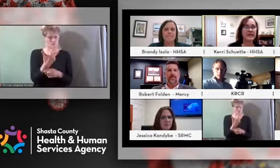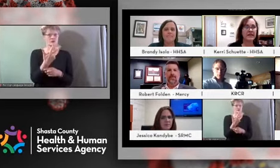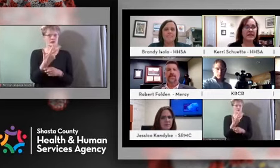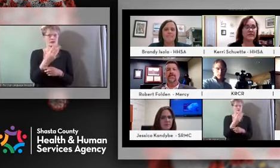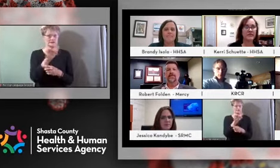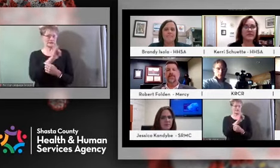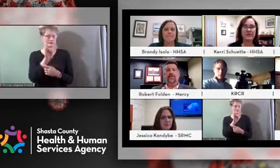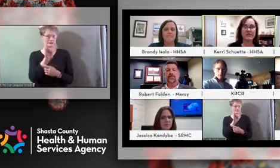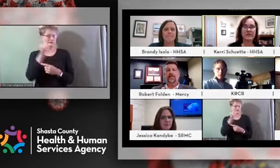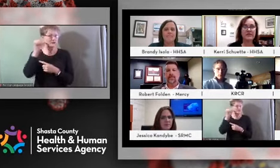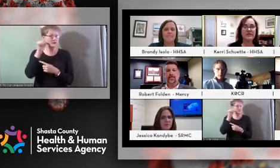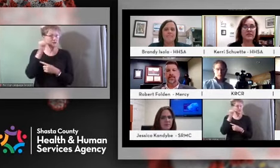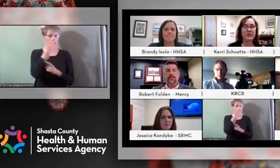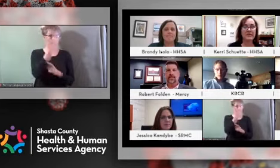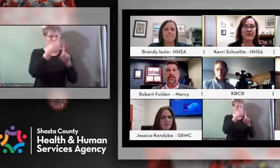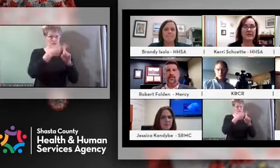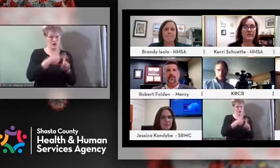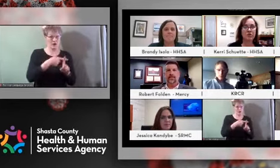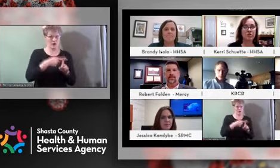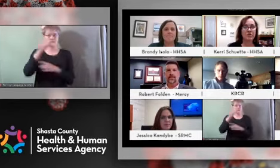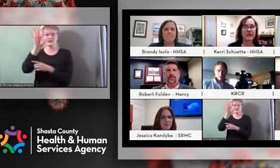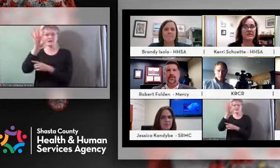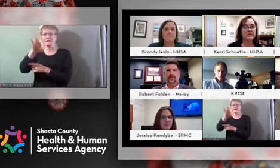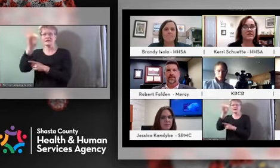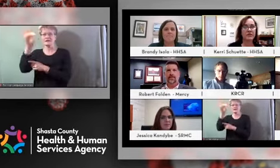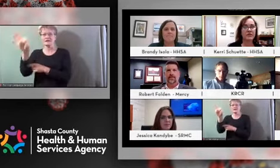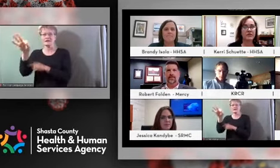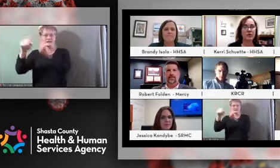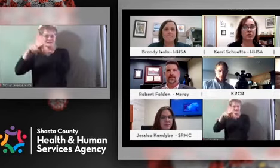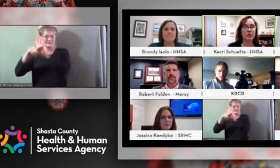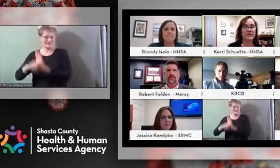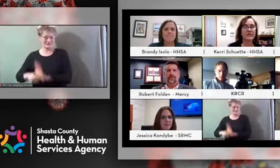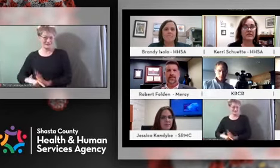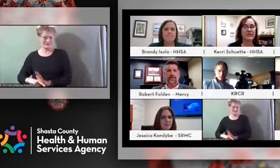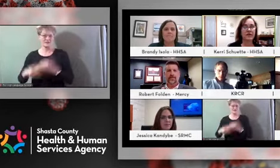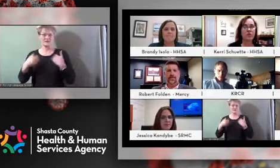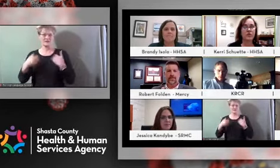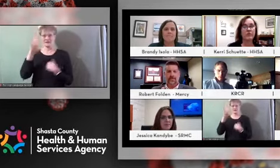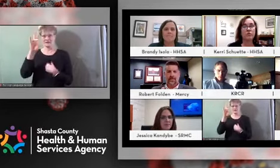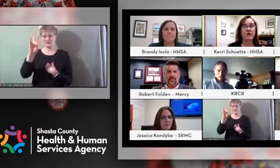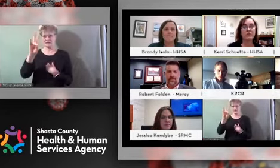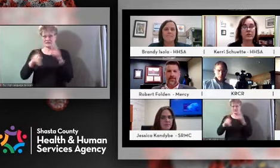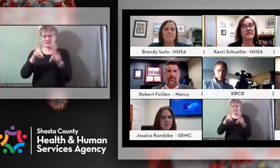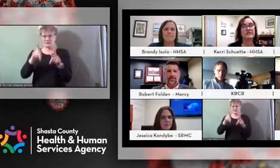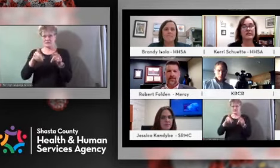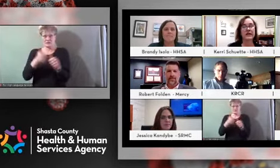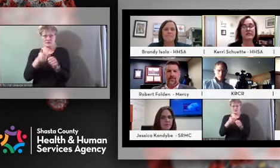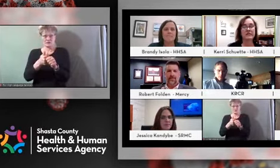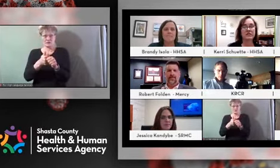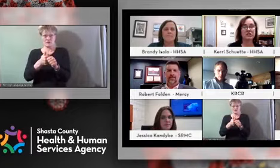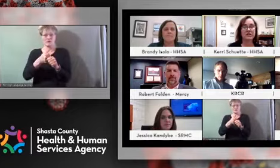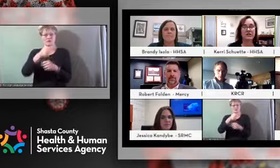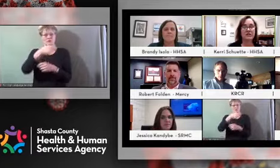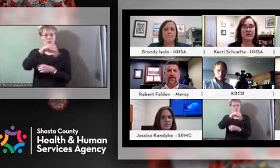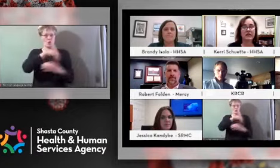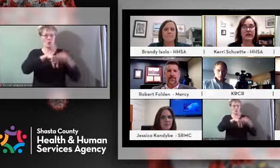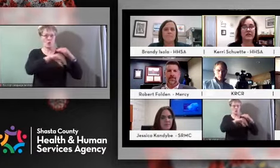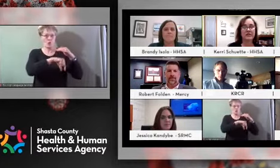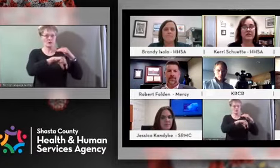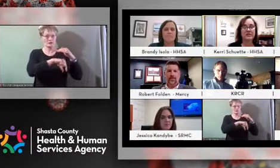99 negatives, 7 pending. We've got 7 people in quarantine. We have 1 person still in